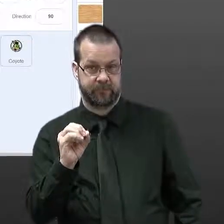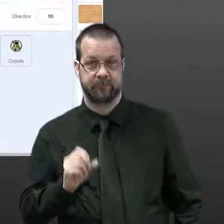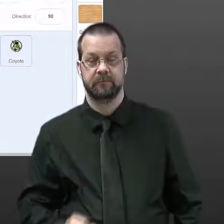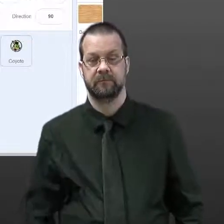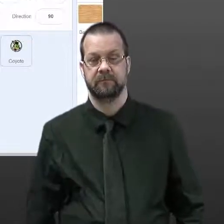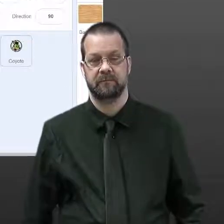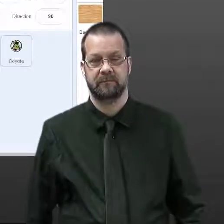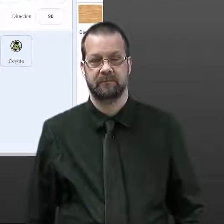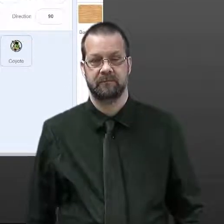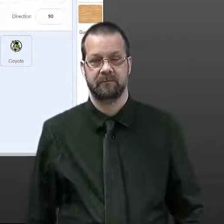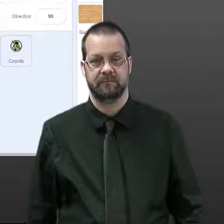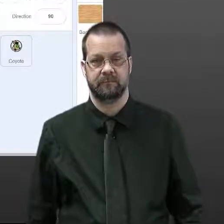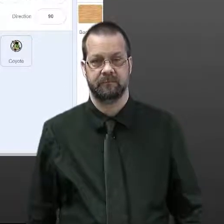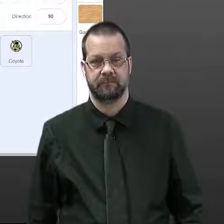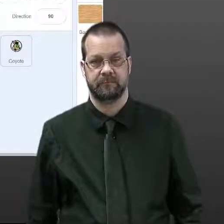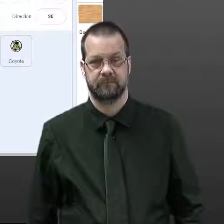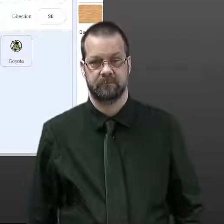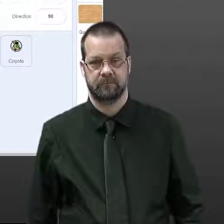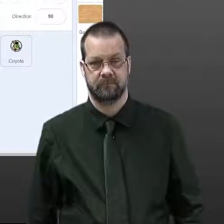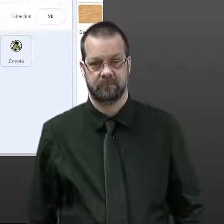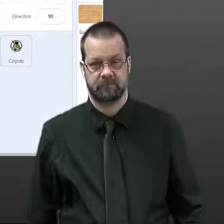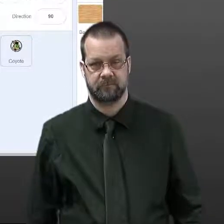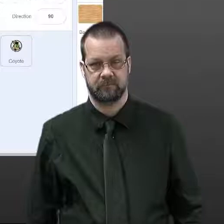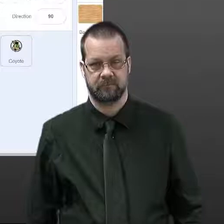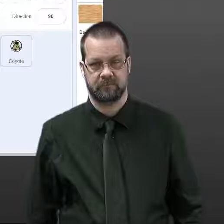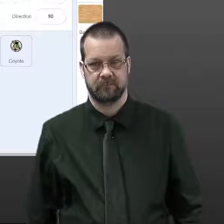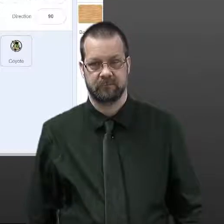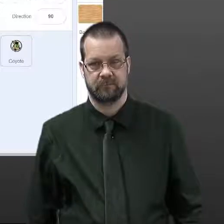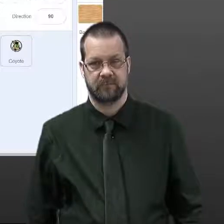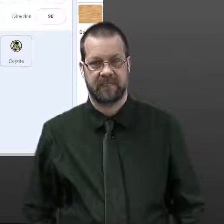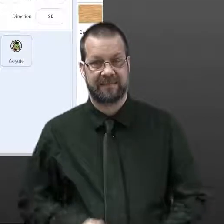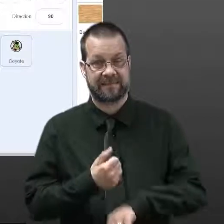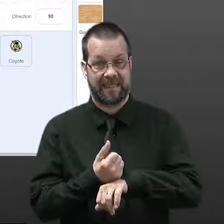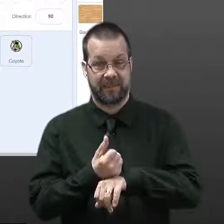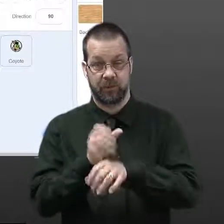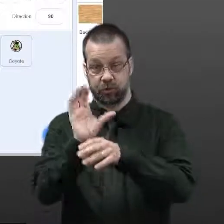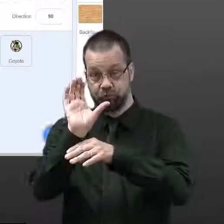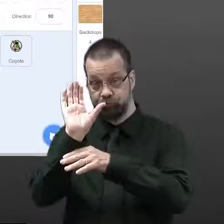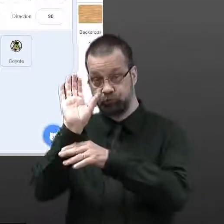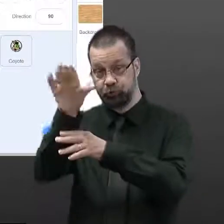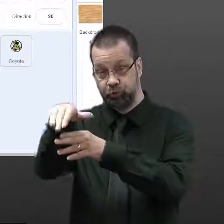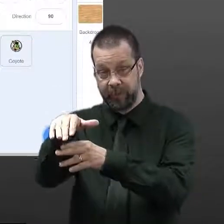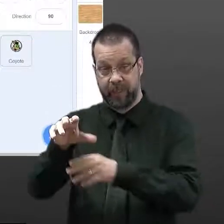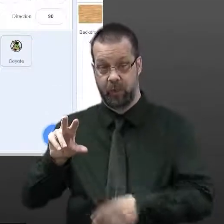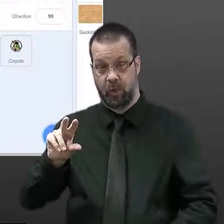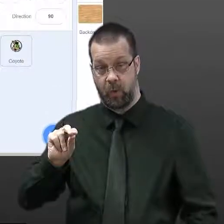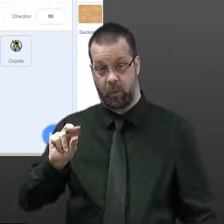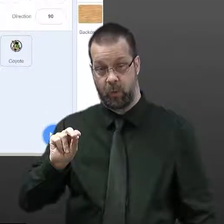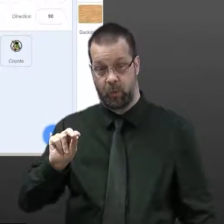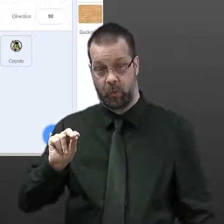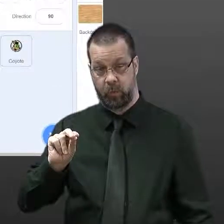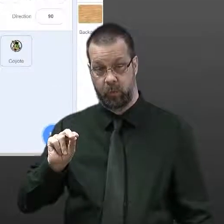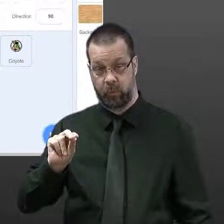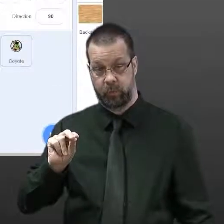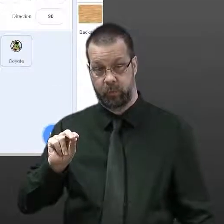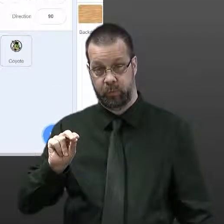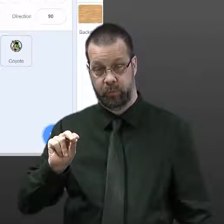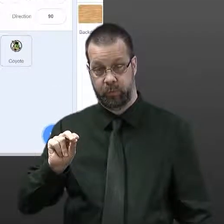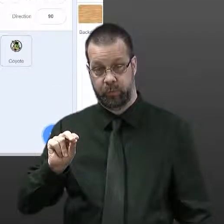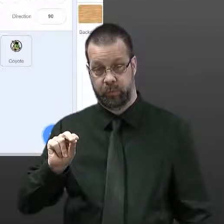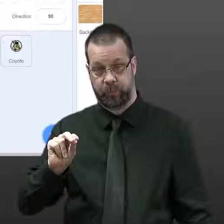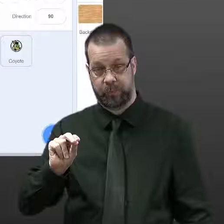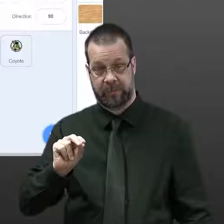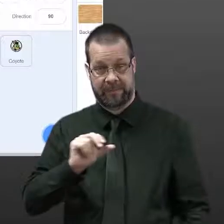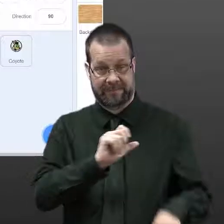0. Make sure that gets set back to 0 and set shooting to no. So we need 2